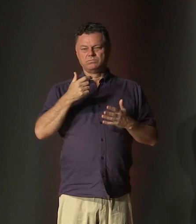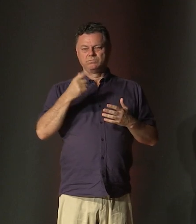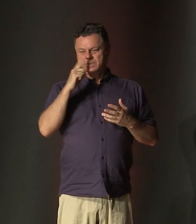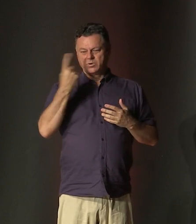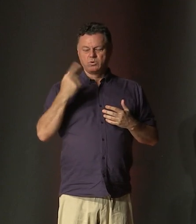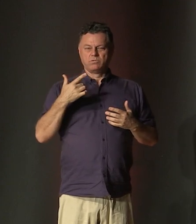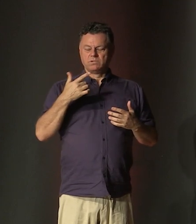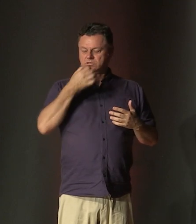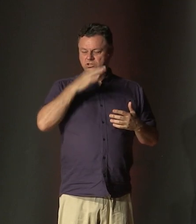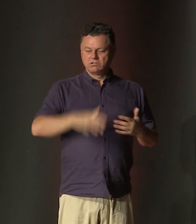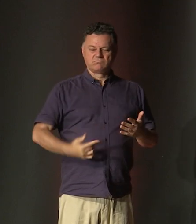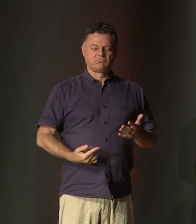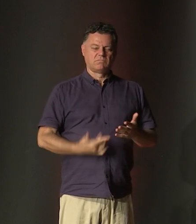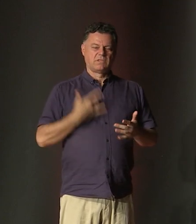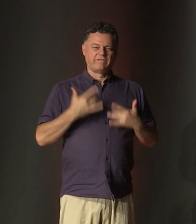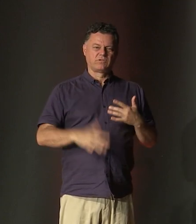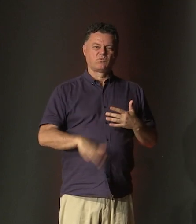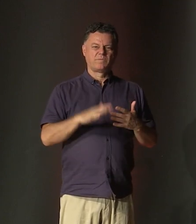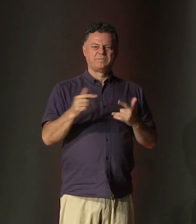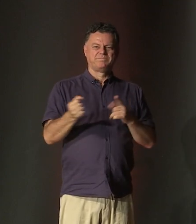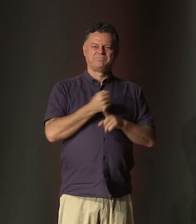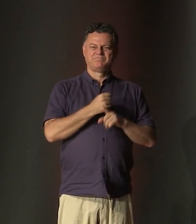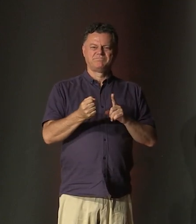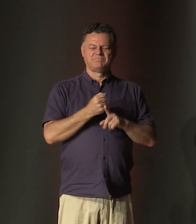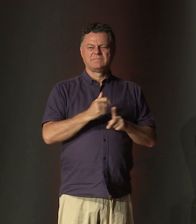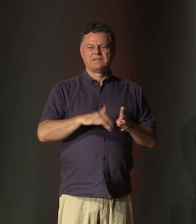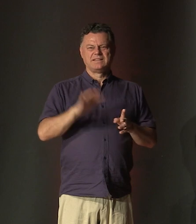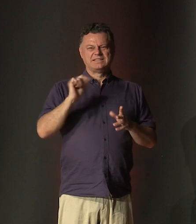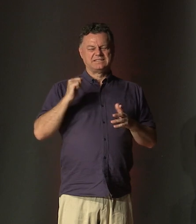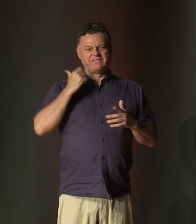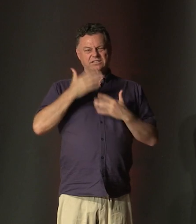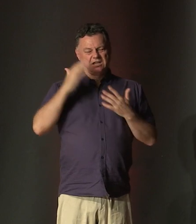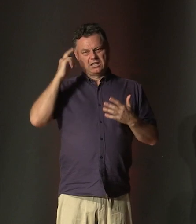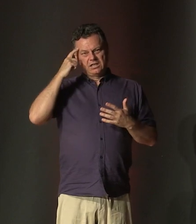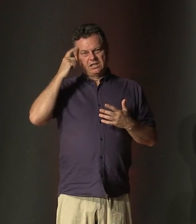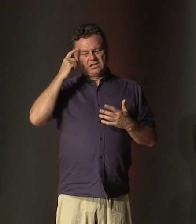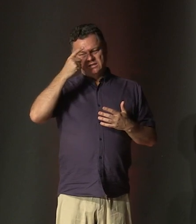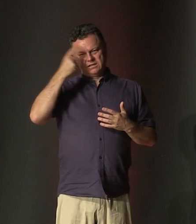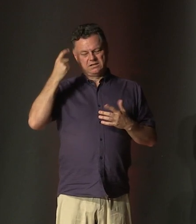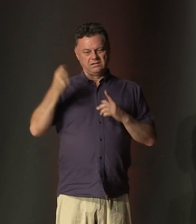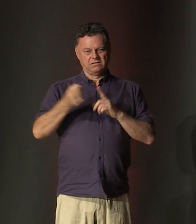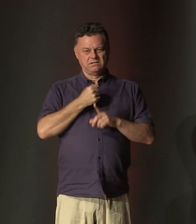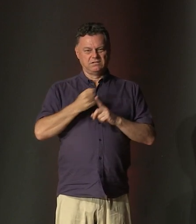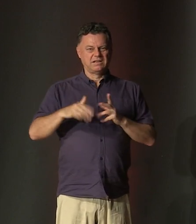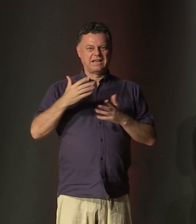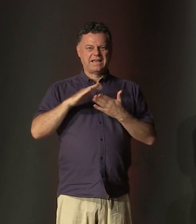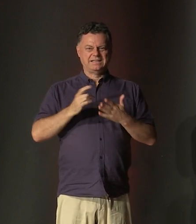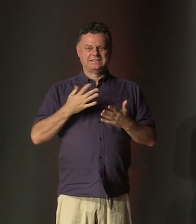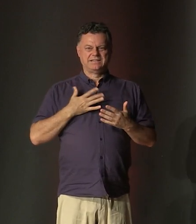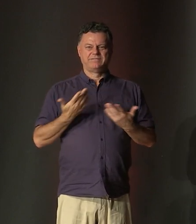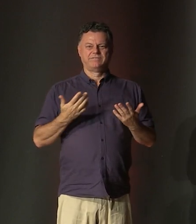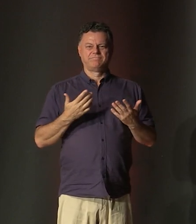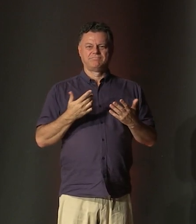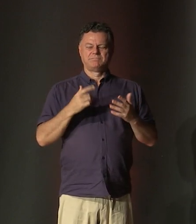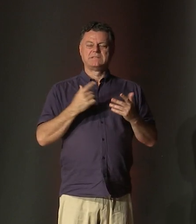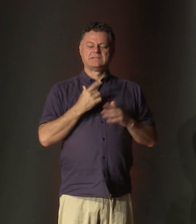Compassion is a powerful aid to psychological well-being. Cultivating compassion and self-compassion can